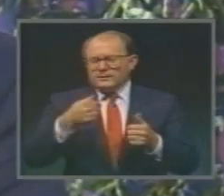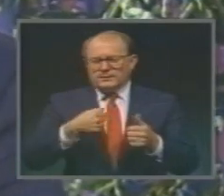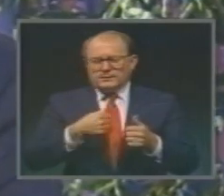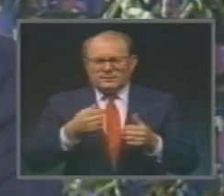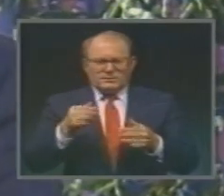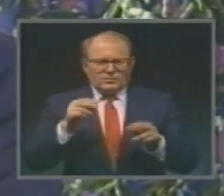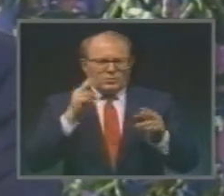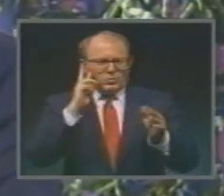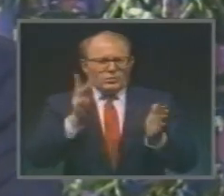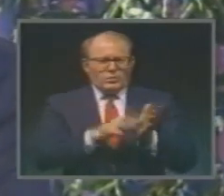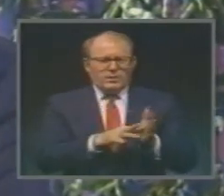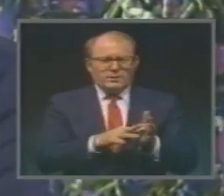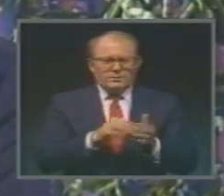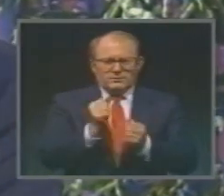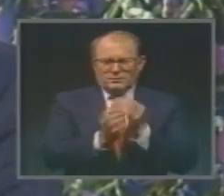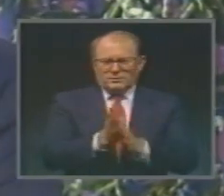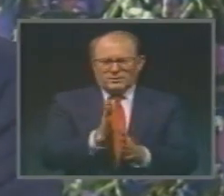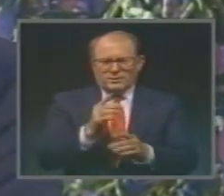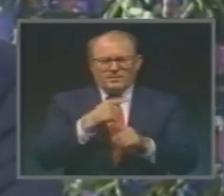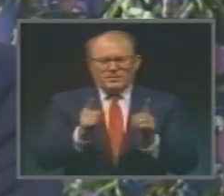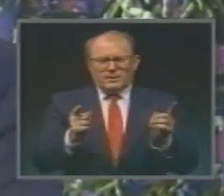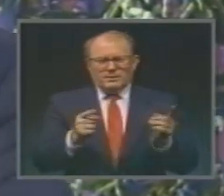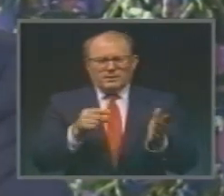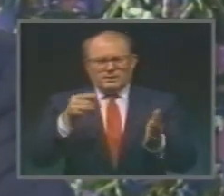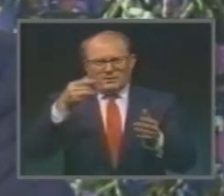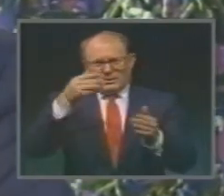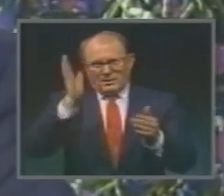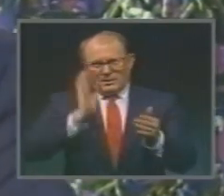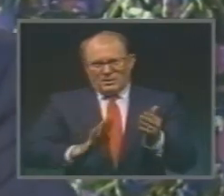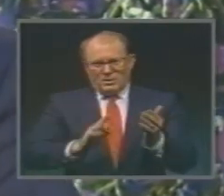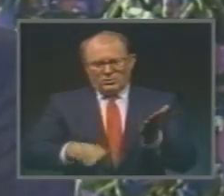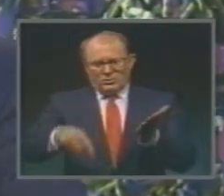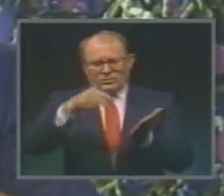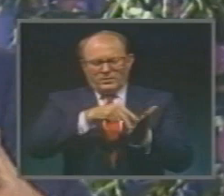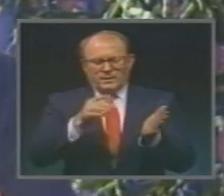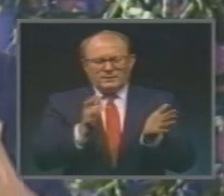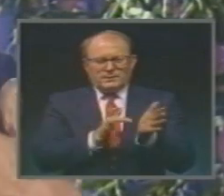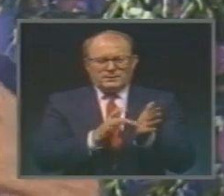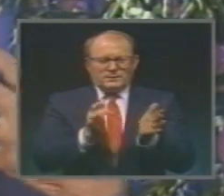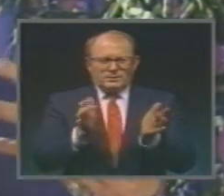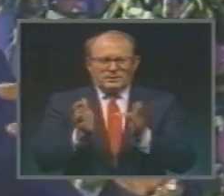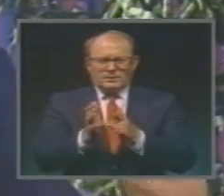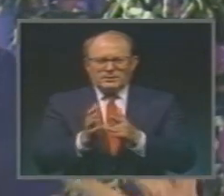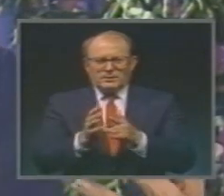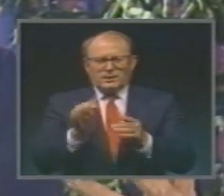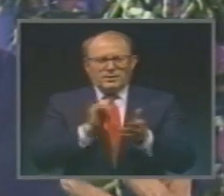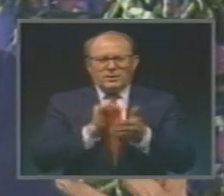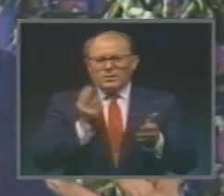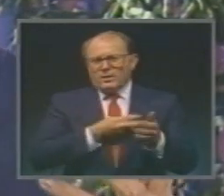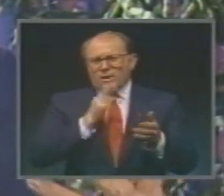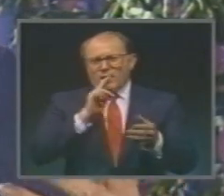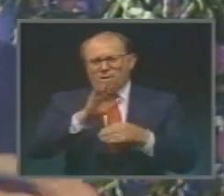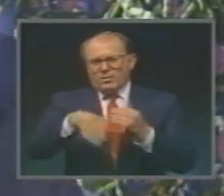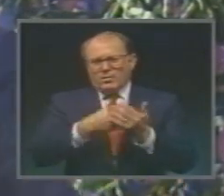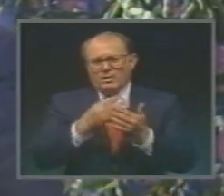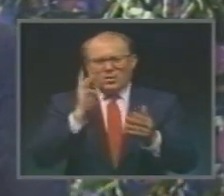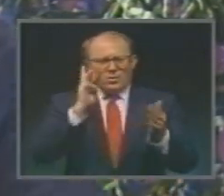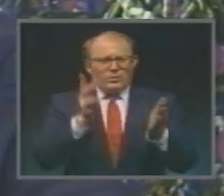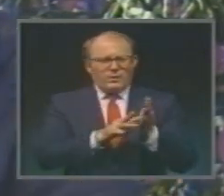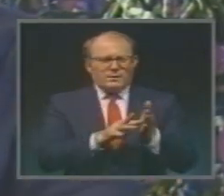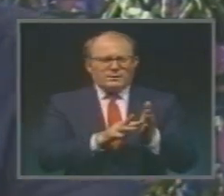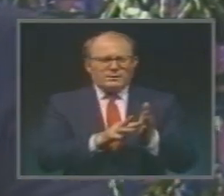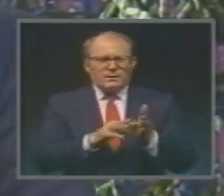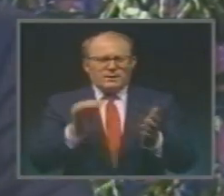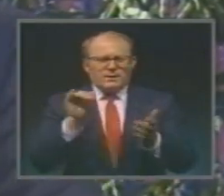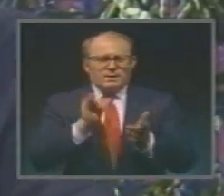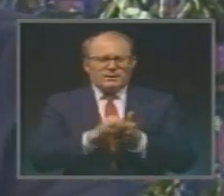he declared, hath God raised up, whereof we are all witnesses. Therefore,